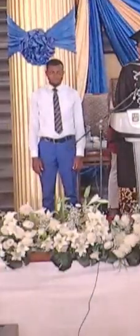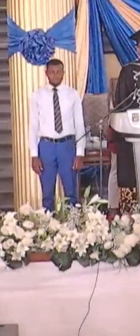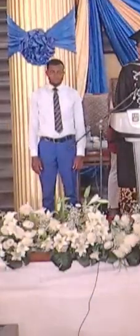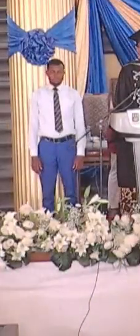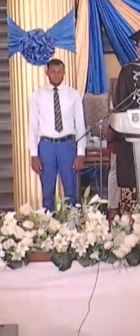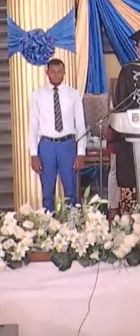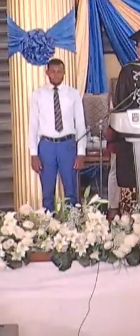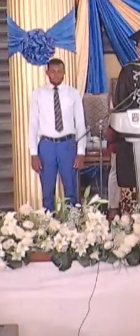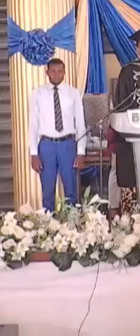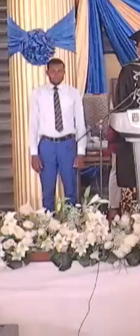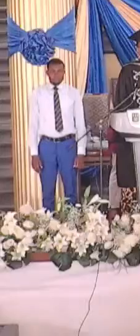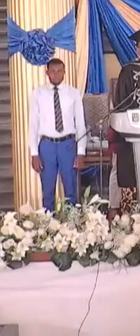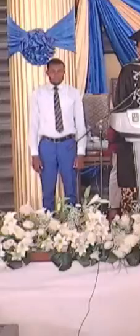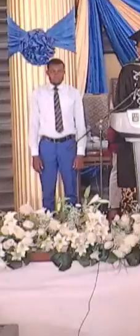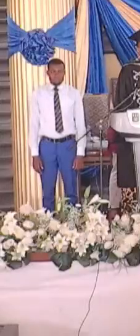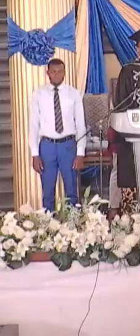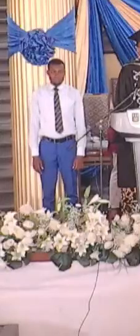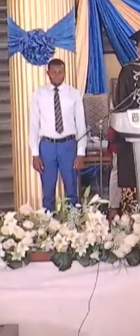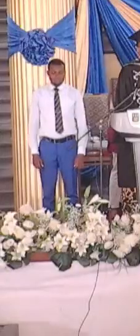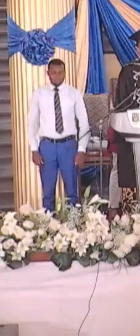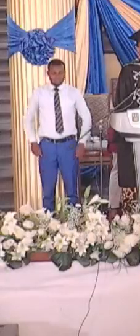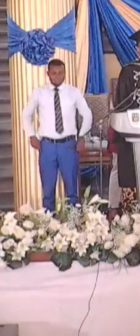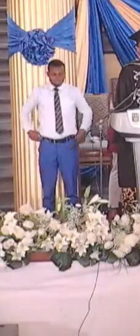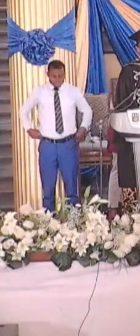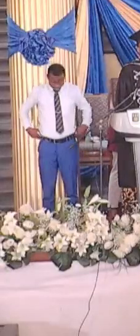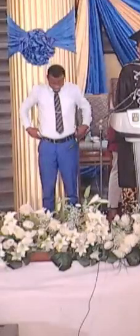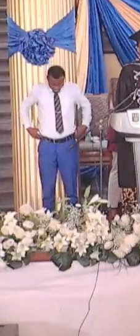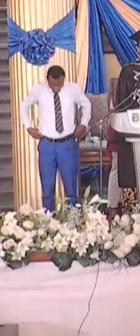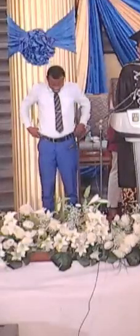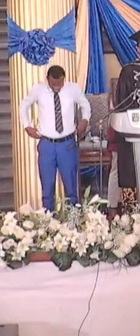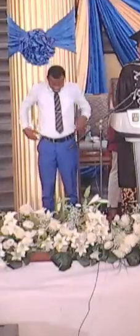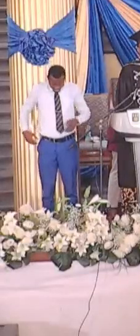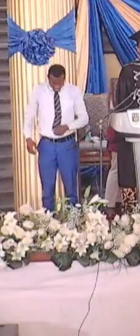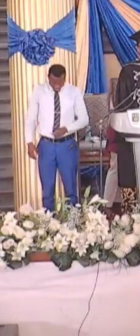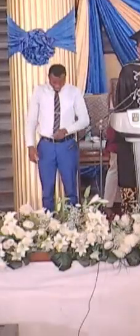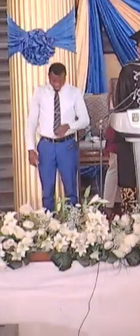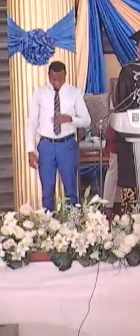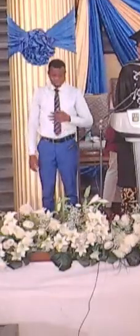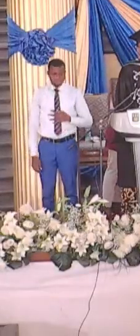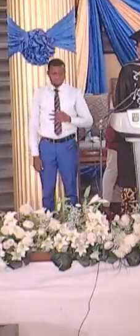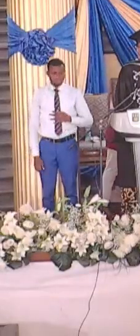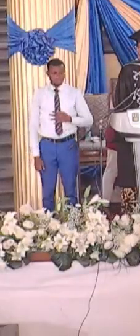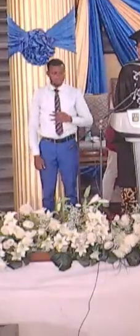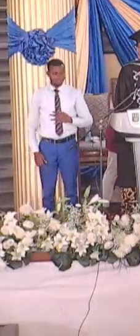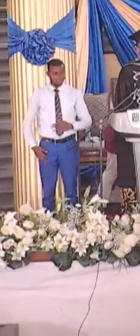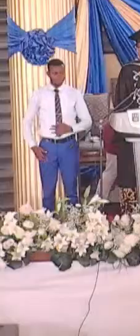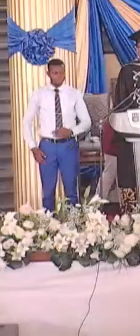Babriaso, Mumayan, and I am finding tear, each no pepper and penny.